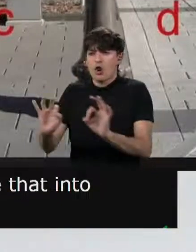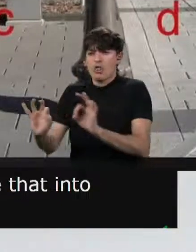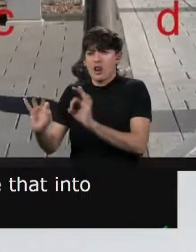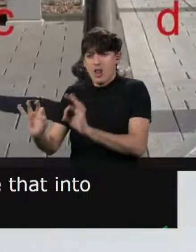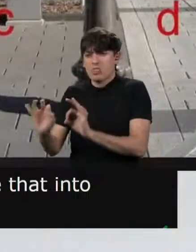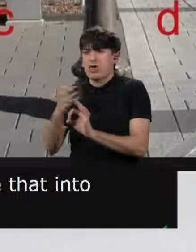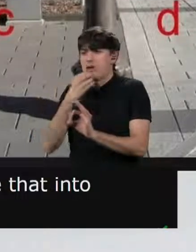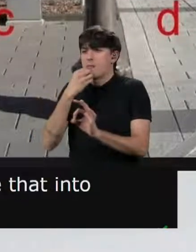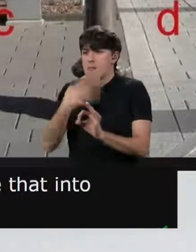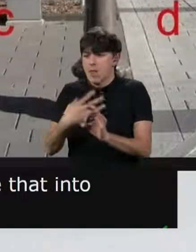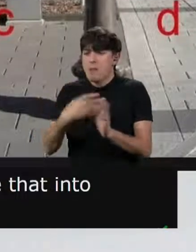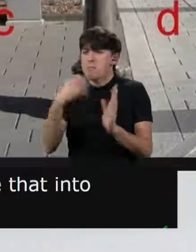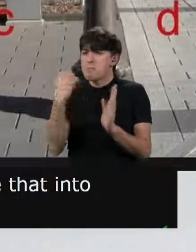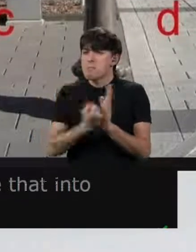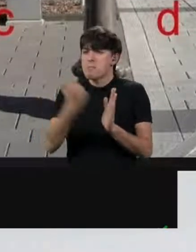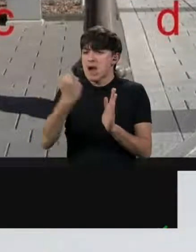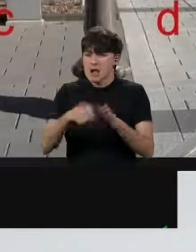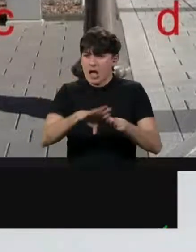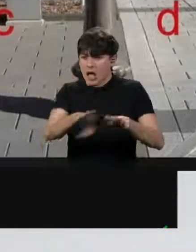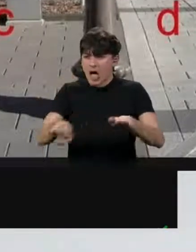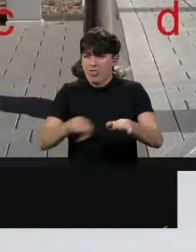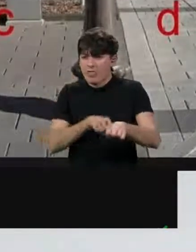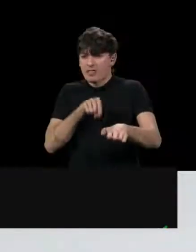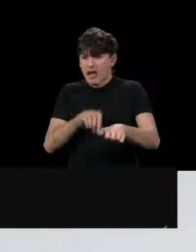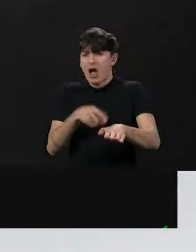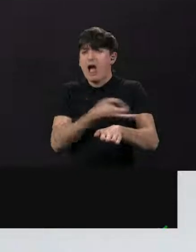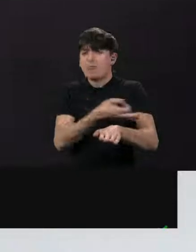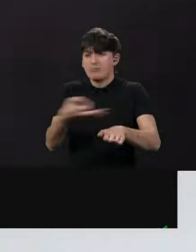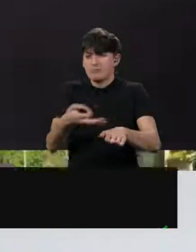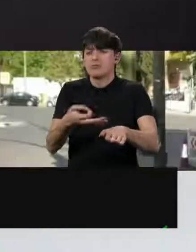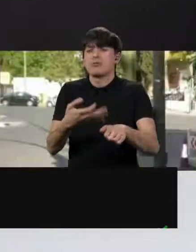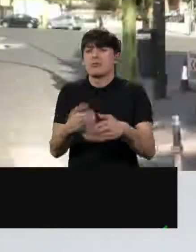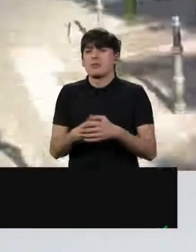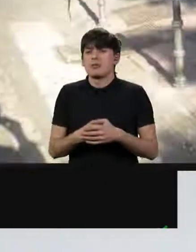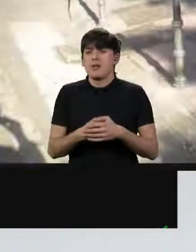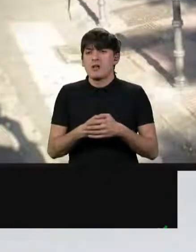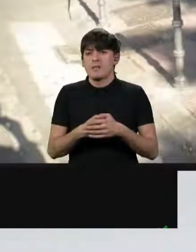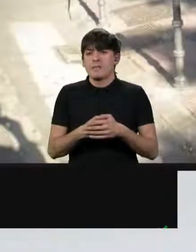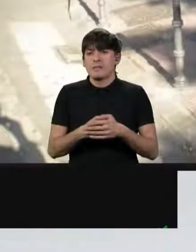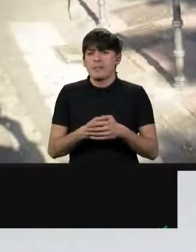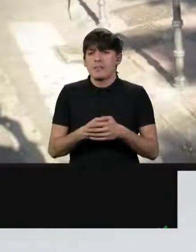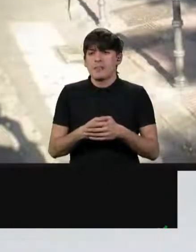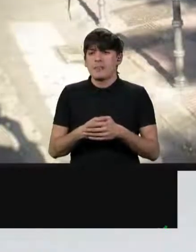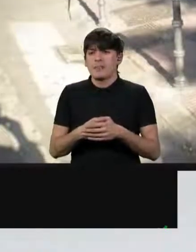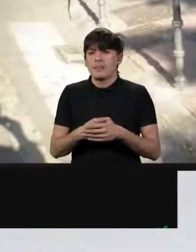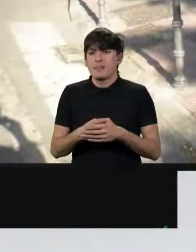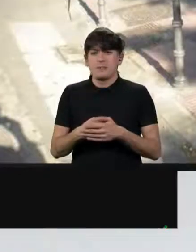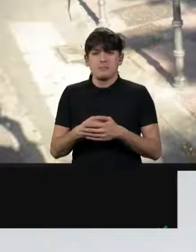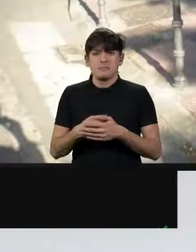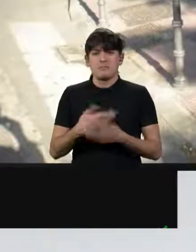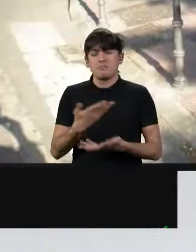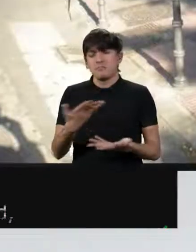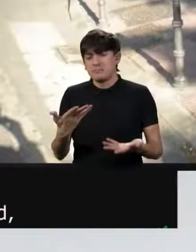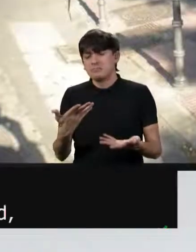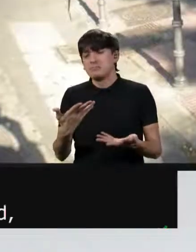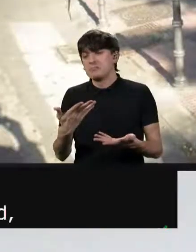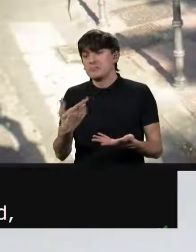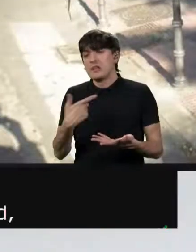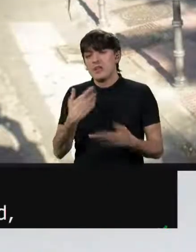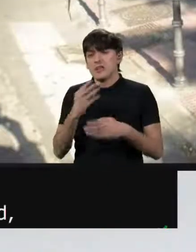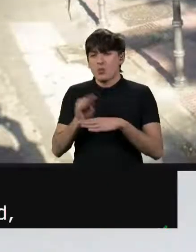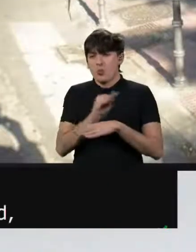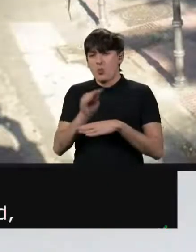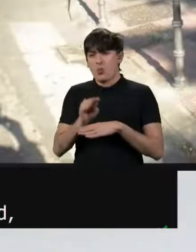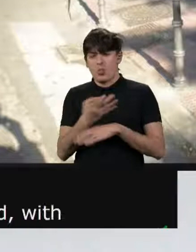There's sidewalks that are very well designed with bike lanes outside of